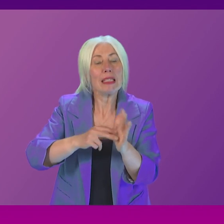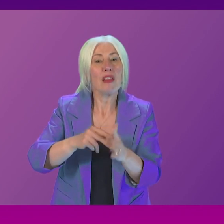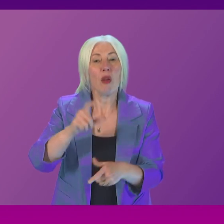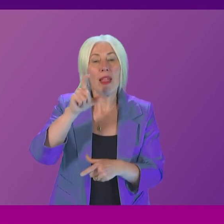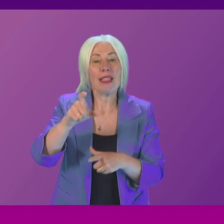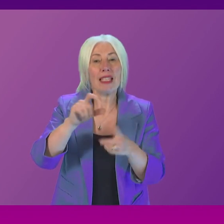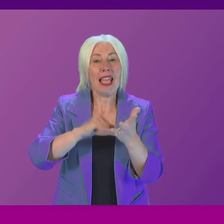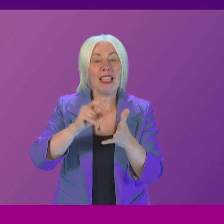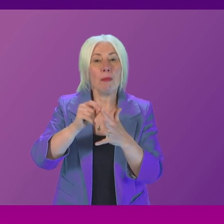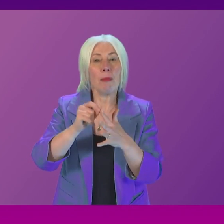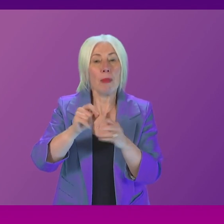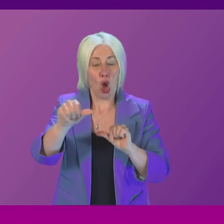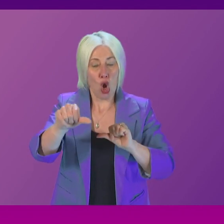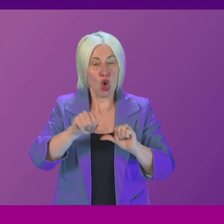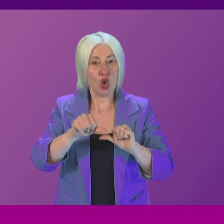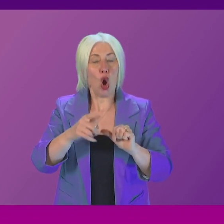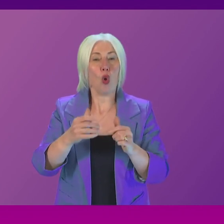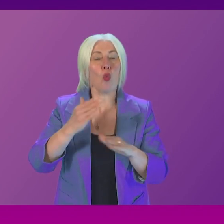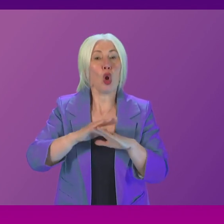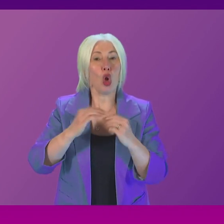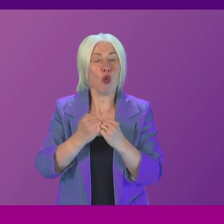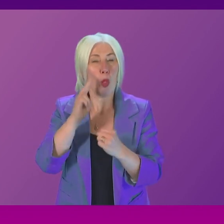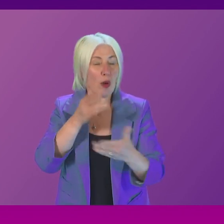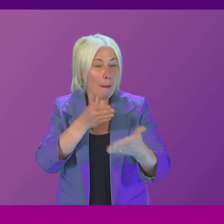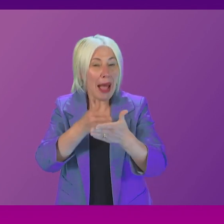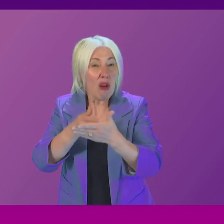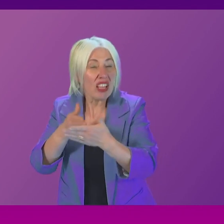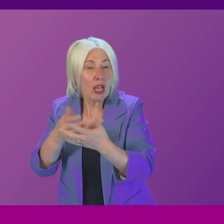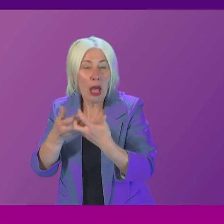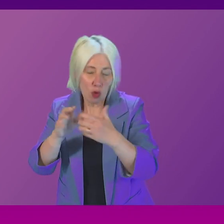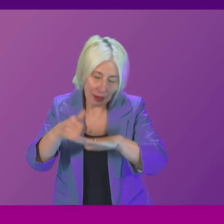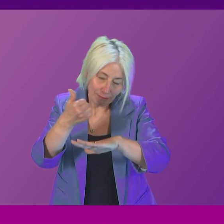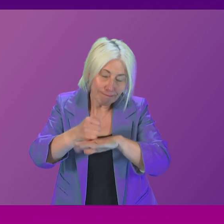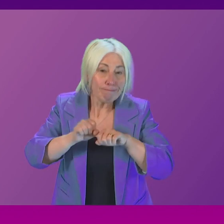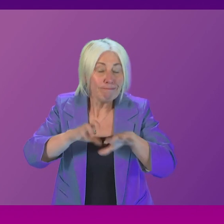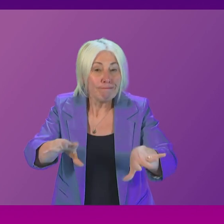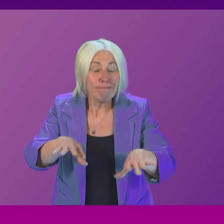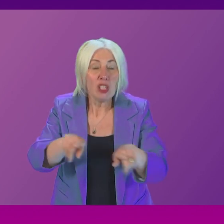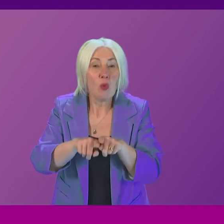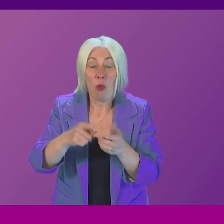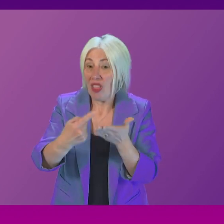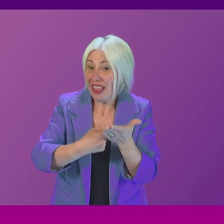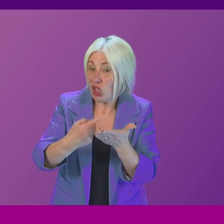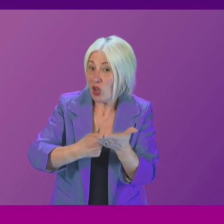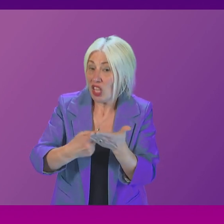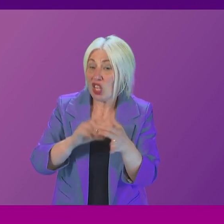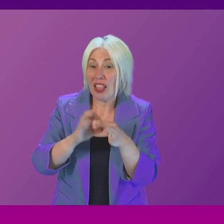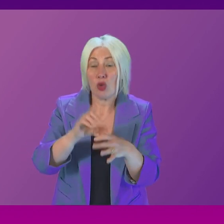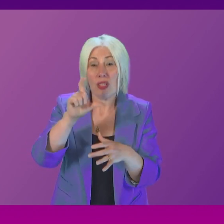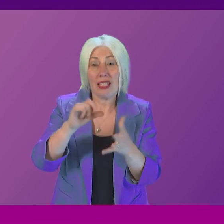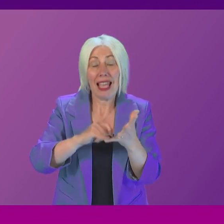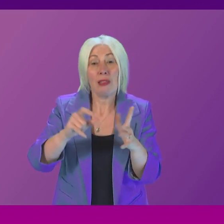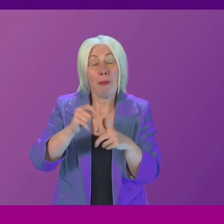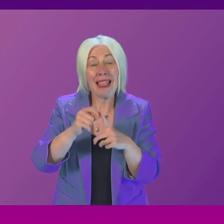CSP Short Life Working Group to understand where the barriers to implementation are of legislation related to CSPs and how they can be